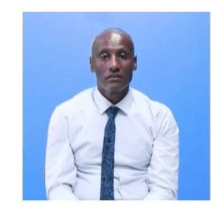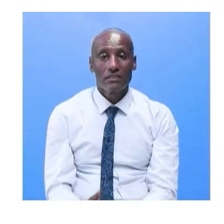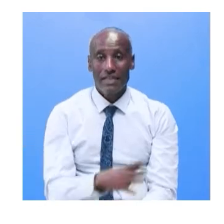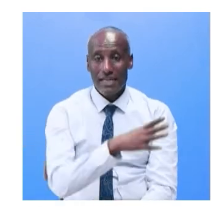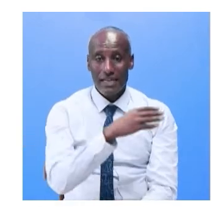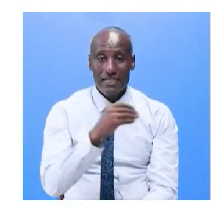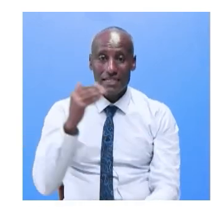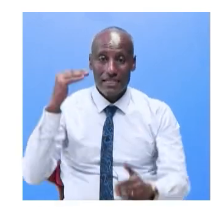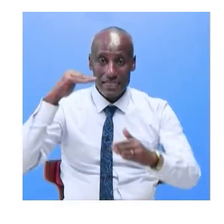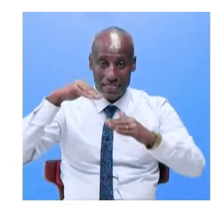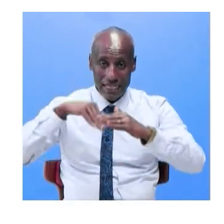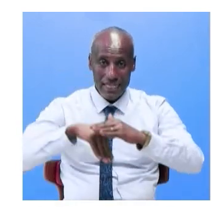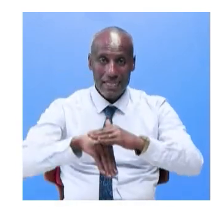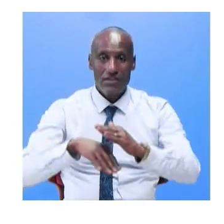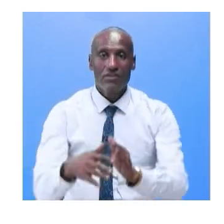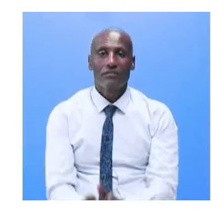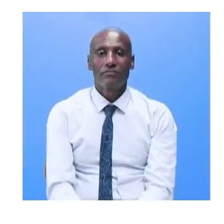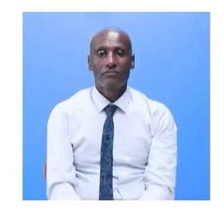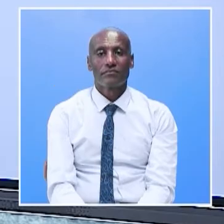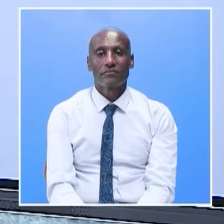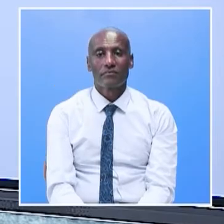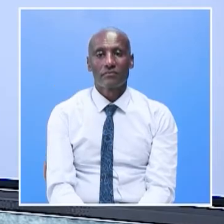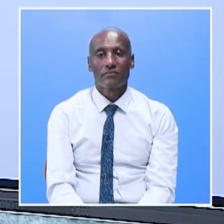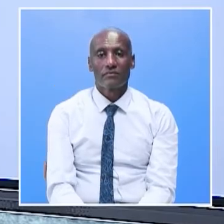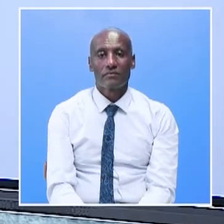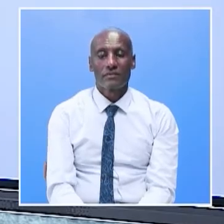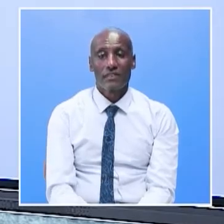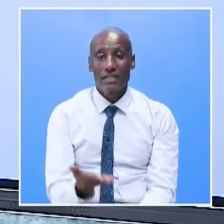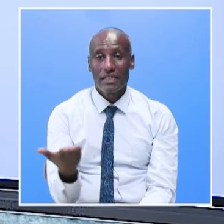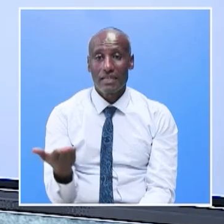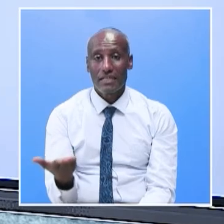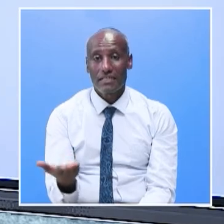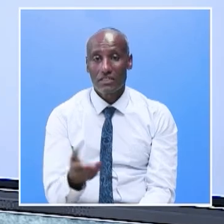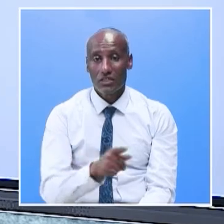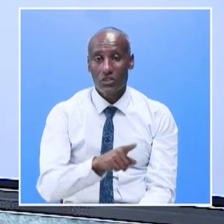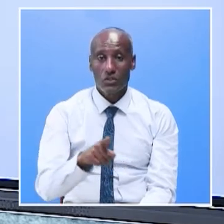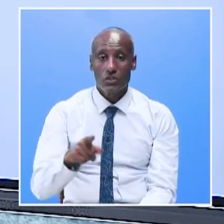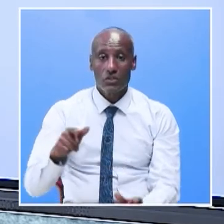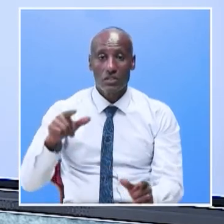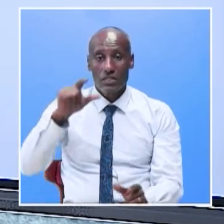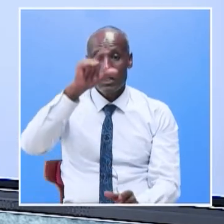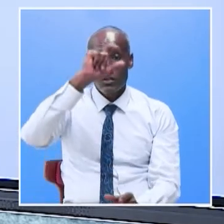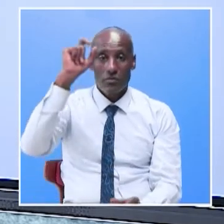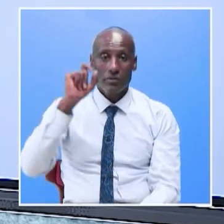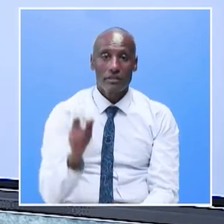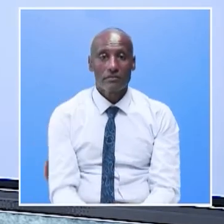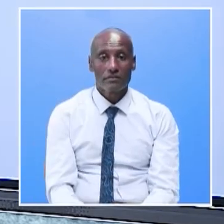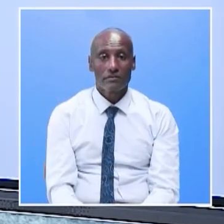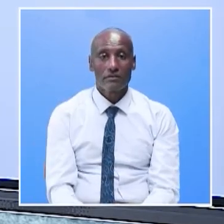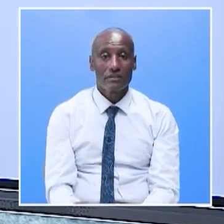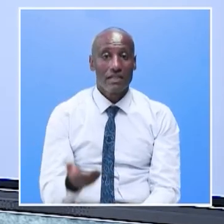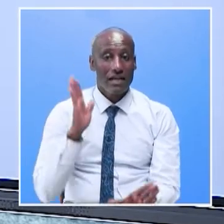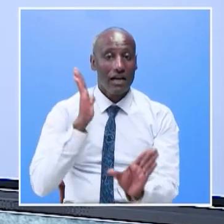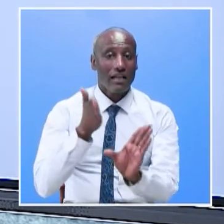and in. Here is your topic. Preposition